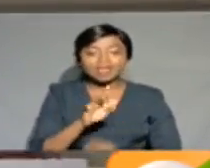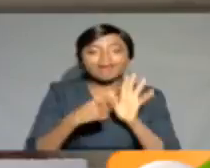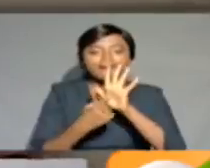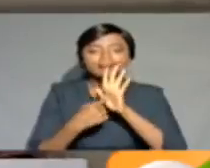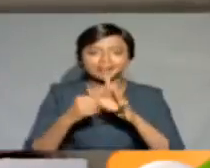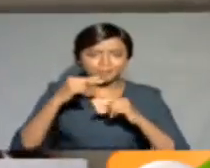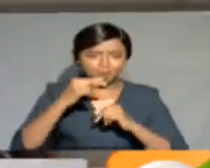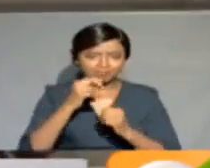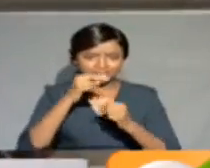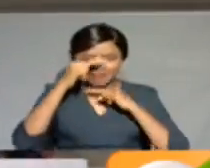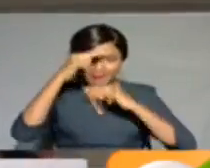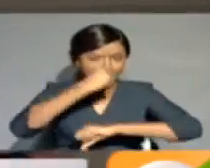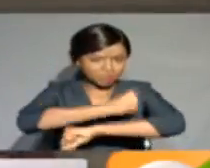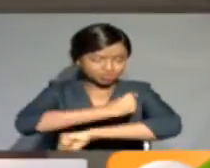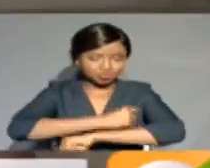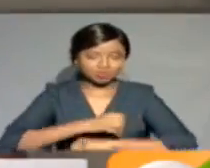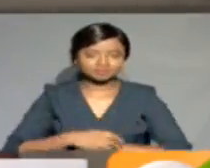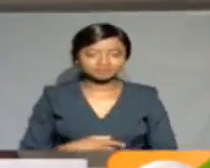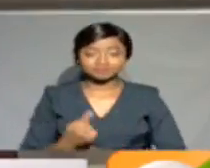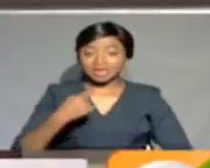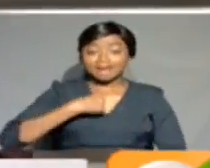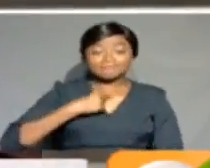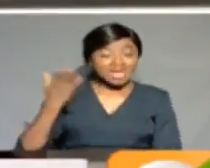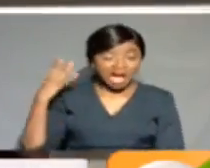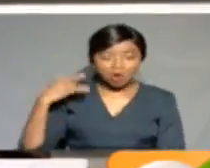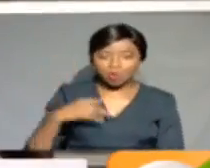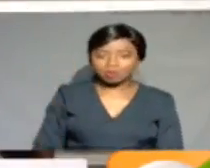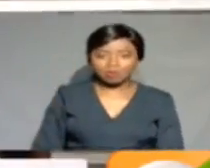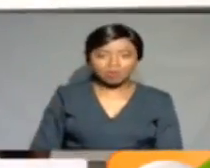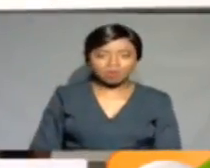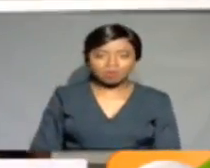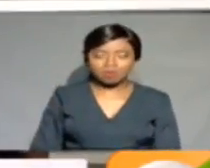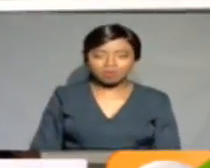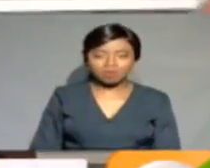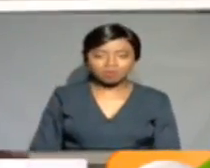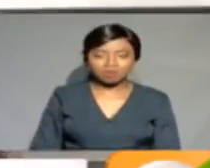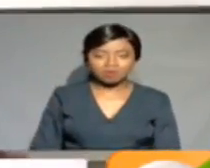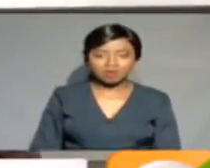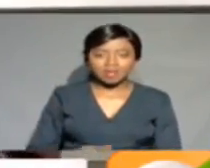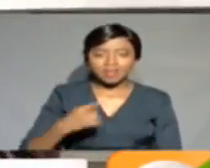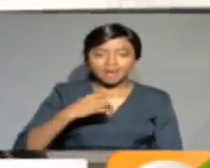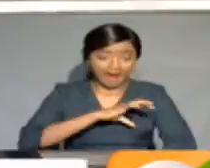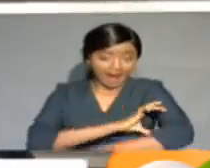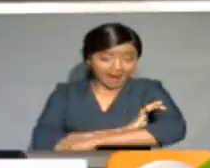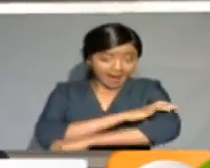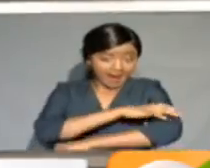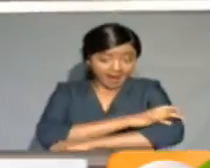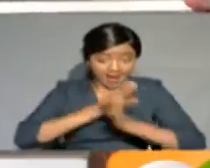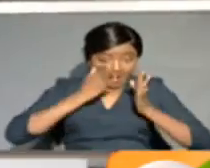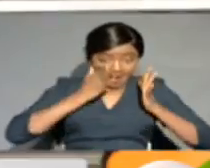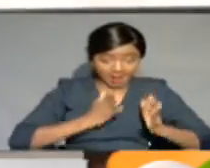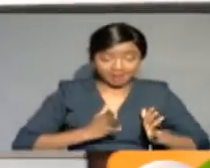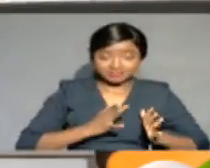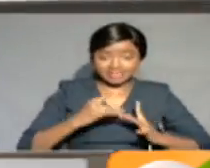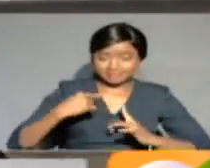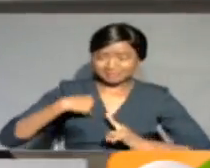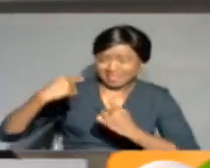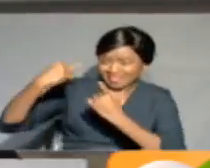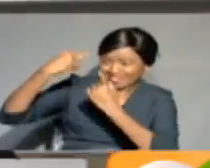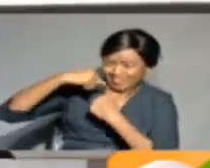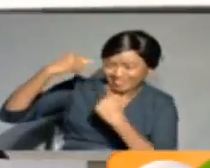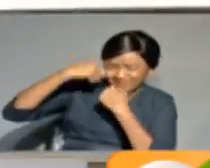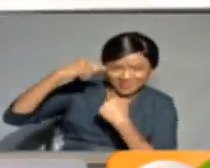high school, for example. I was once bullied by a captain in school. And until to date,